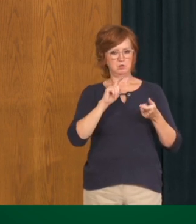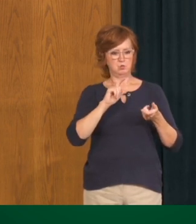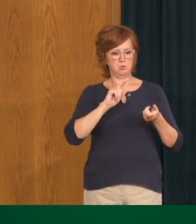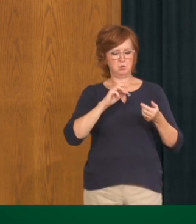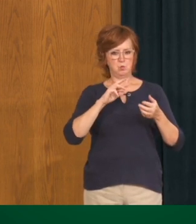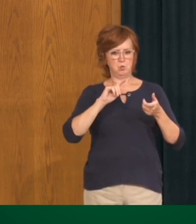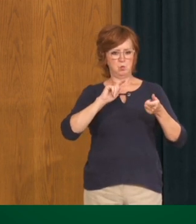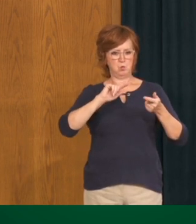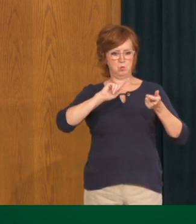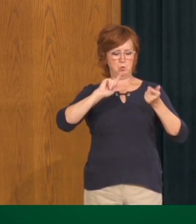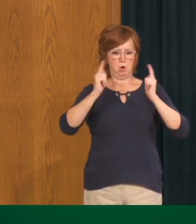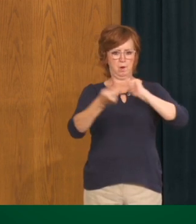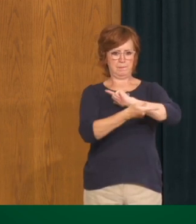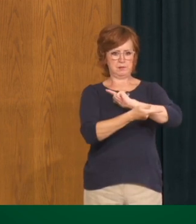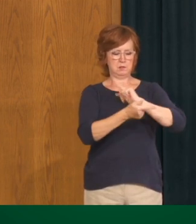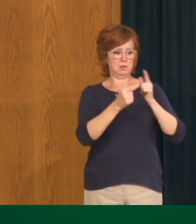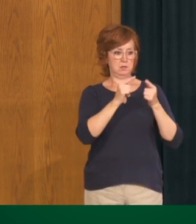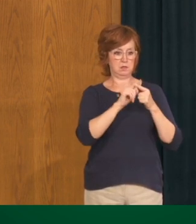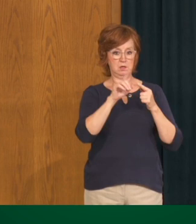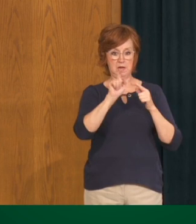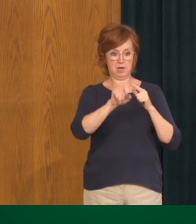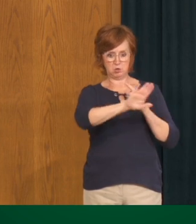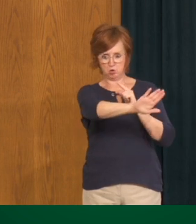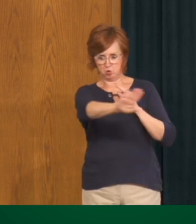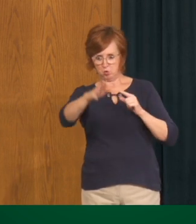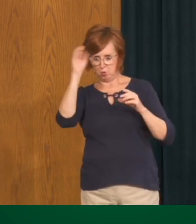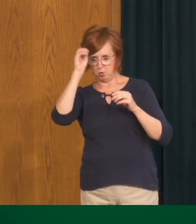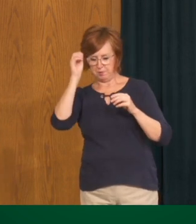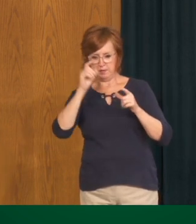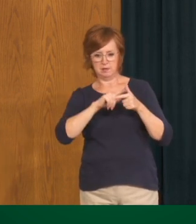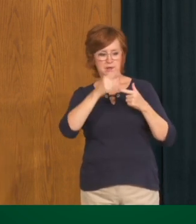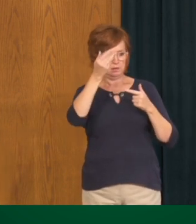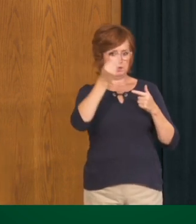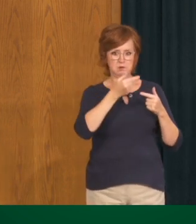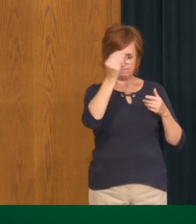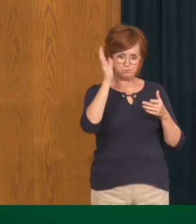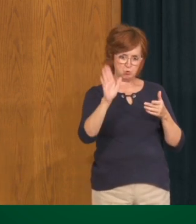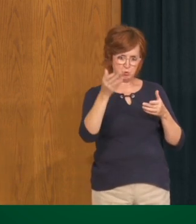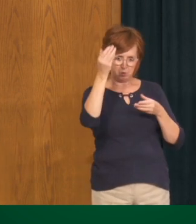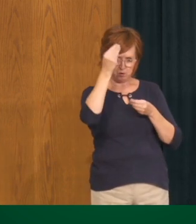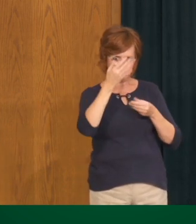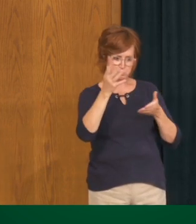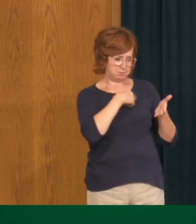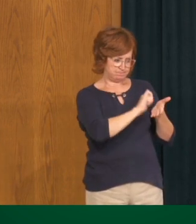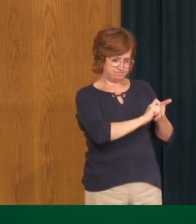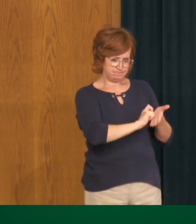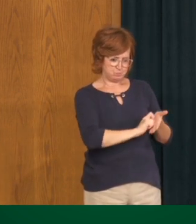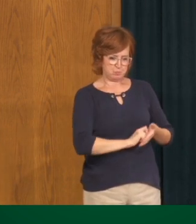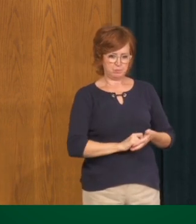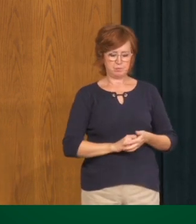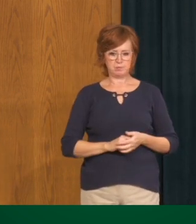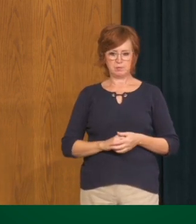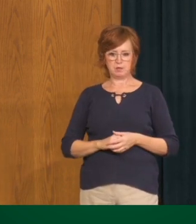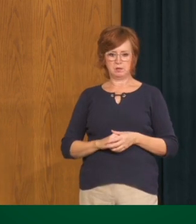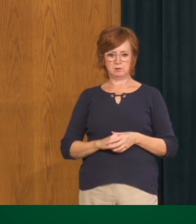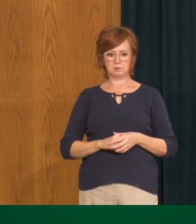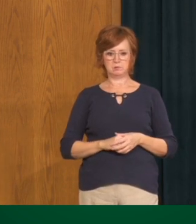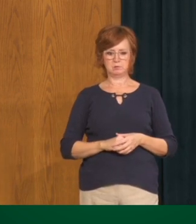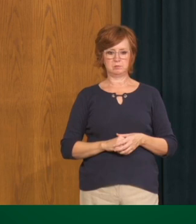then, have you, Dr. Shahab, expressed misgivings about the plan? Yeah, so do you want me to?